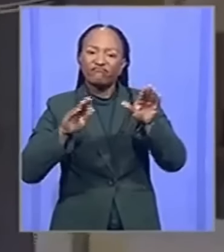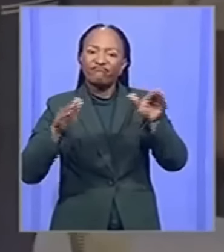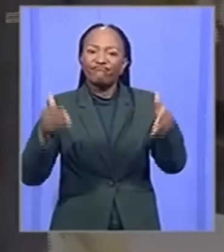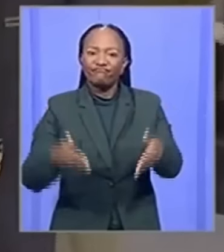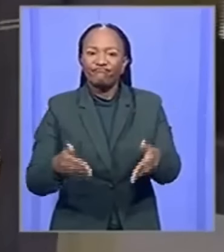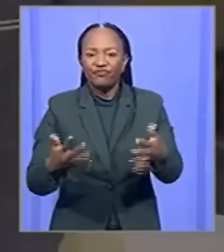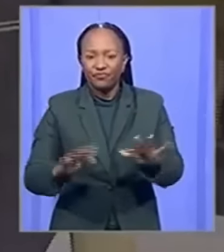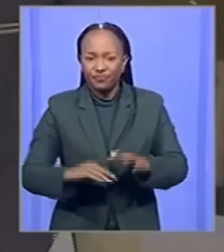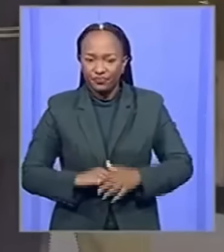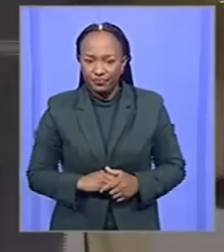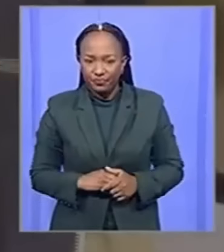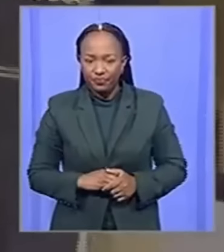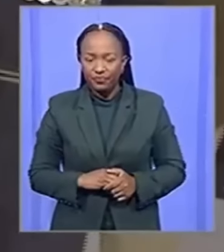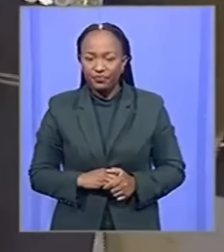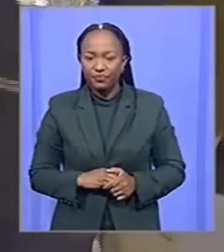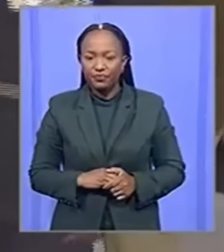Johannesburg.